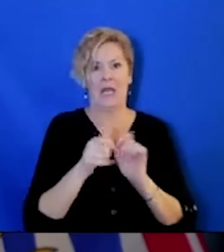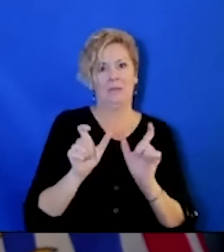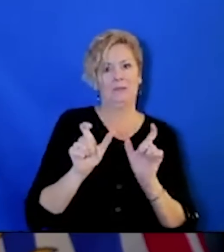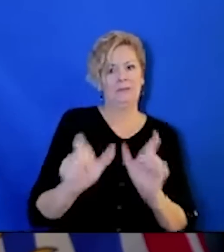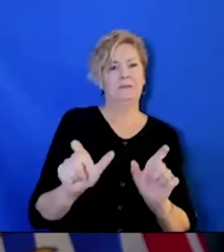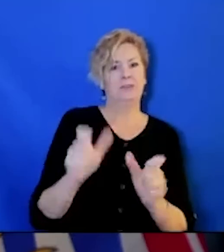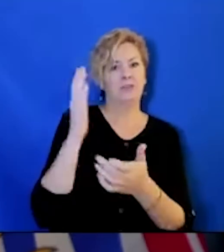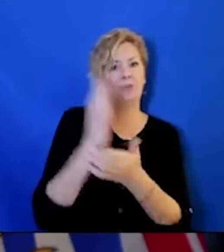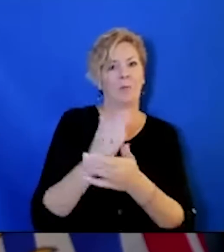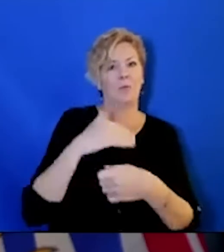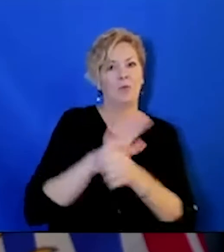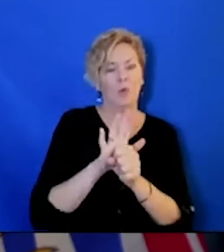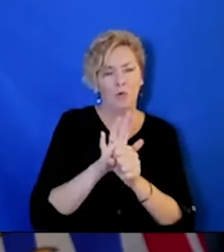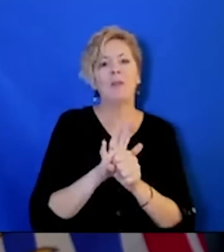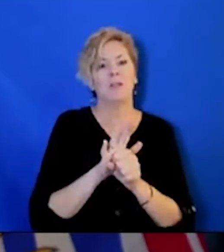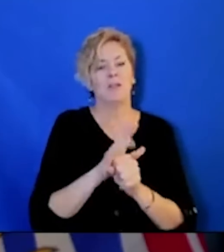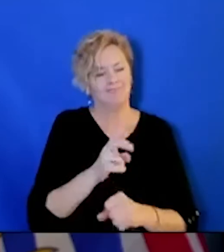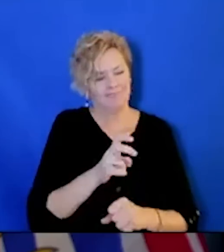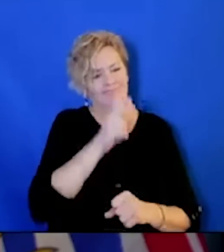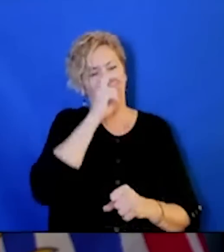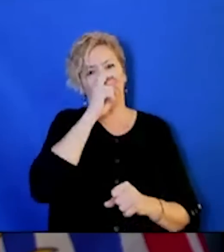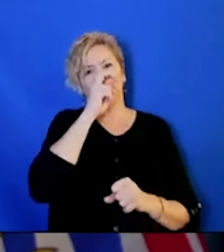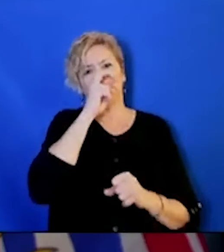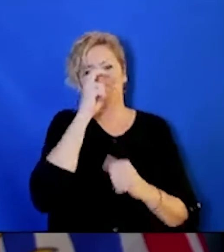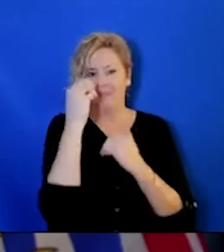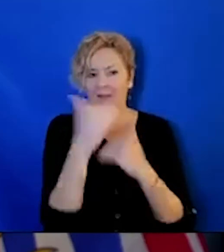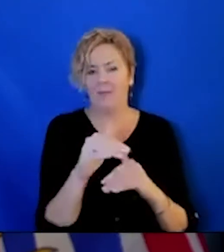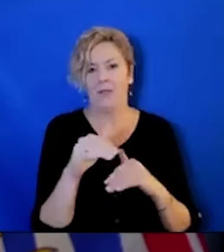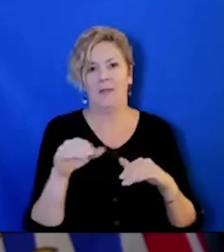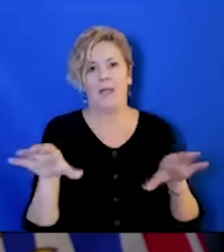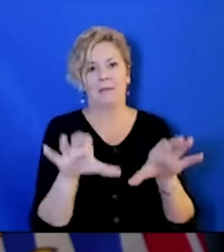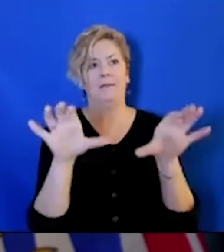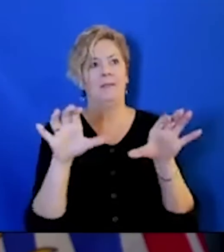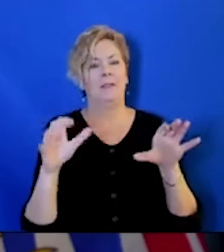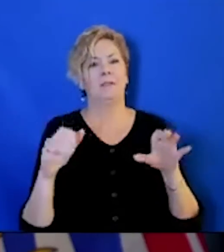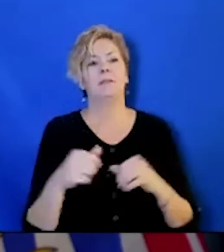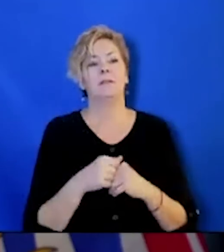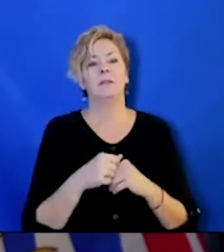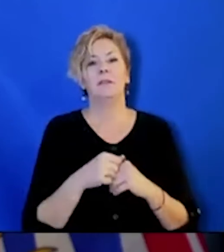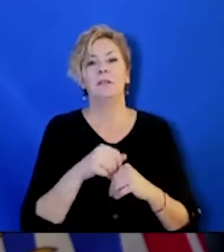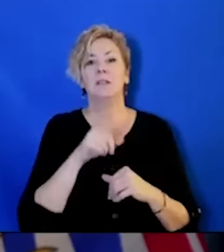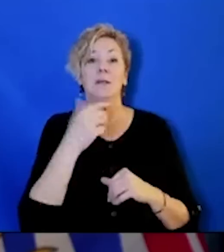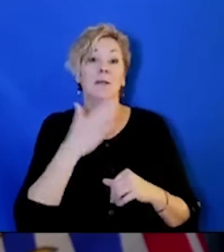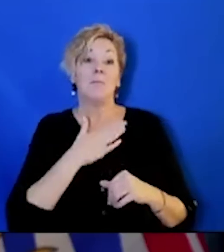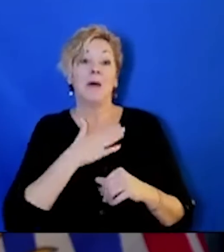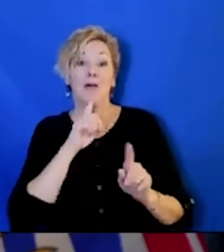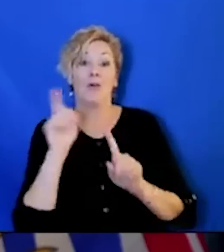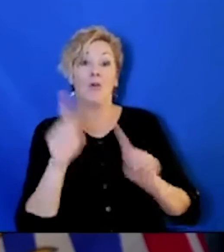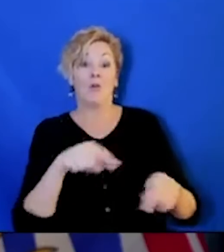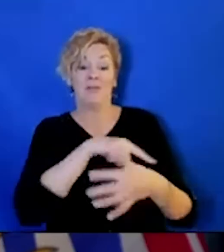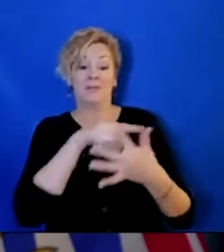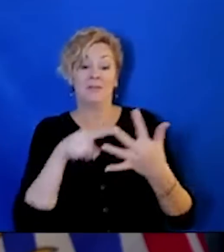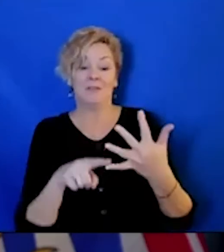So, as we said on Saturday, orders are a last resort, but they are what we need to put in place right now